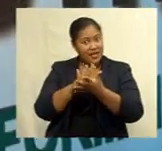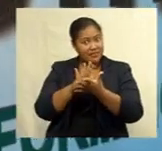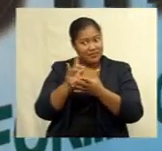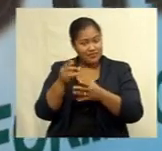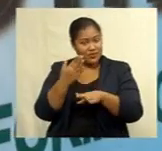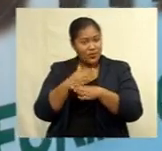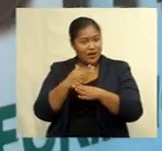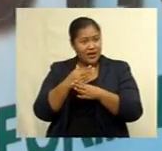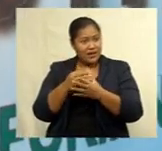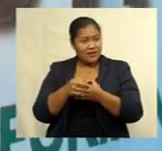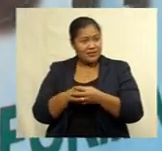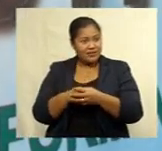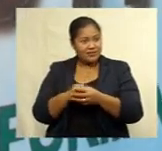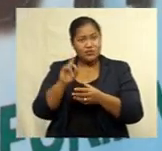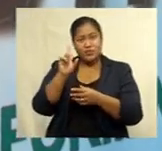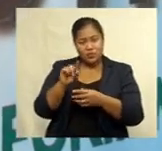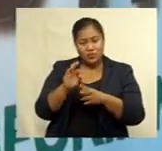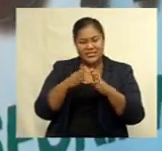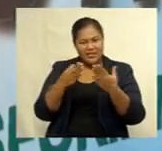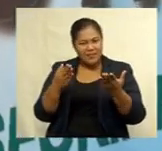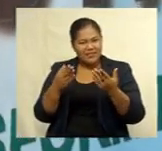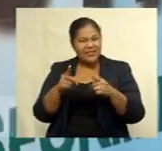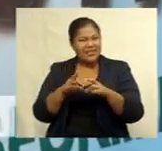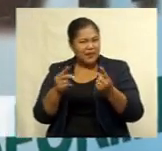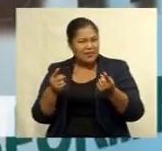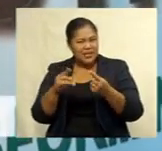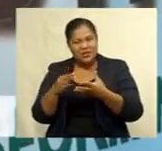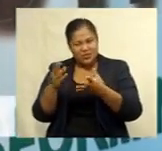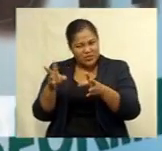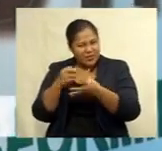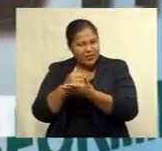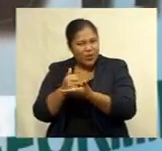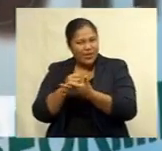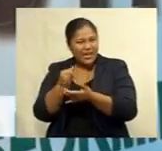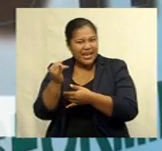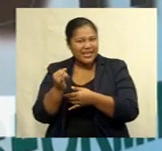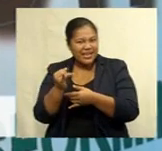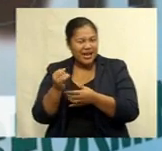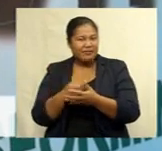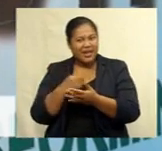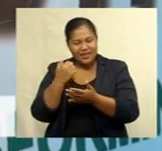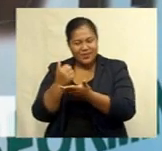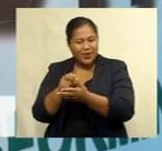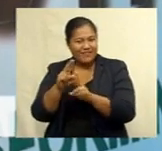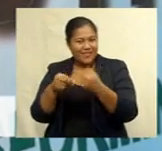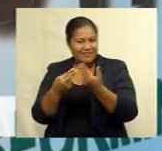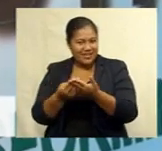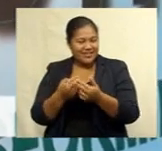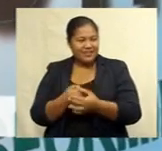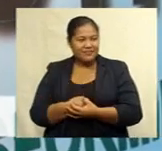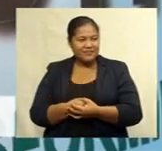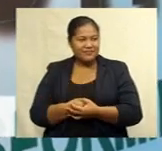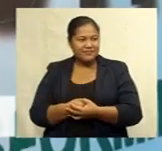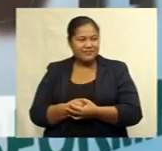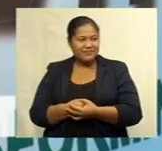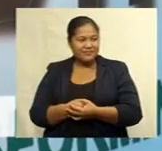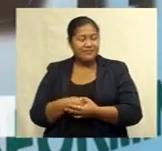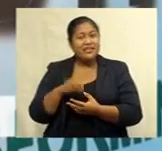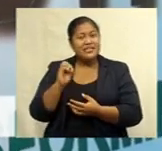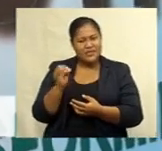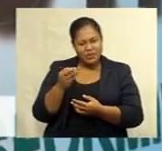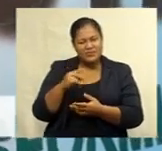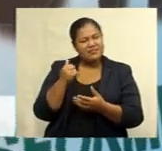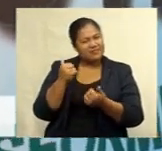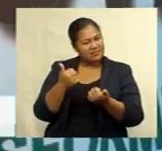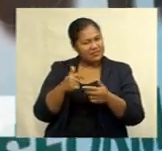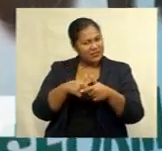to do something to generate income and then support the needy. So it will be very helpful to